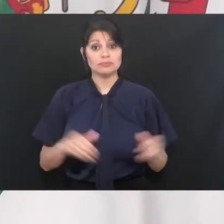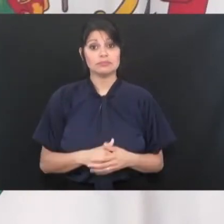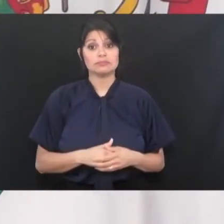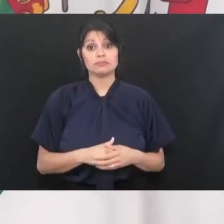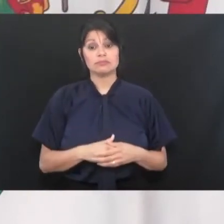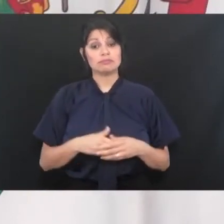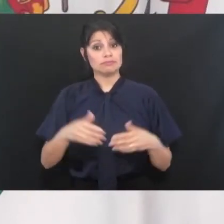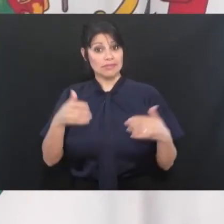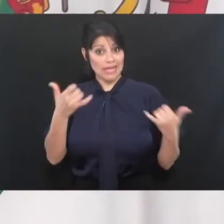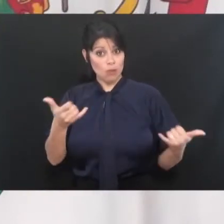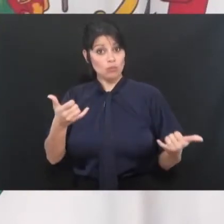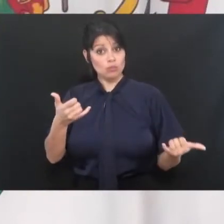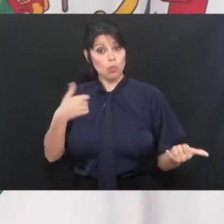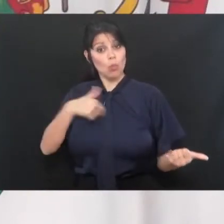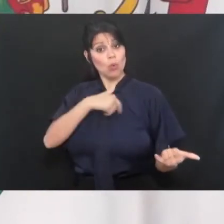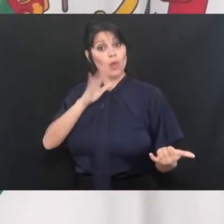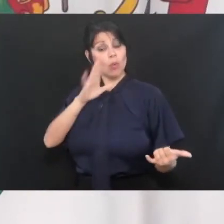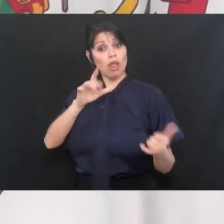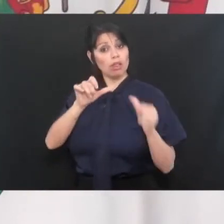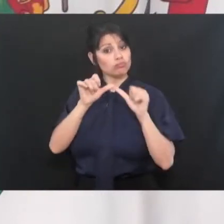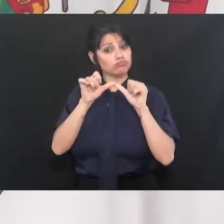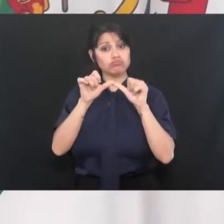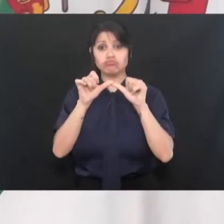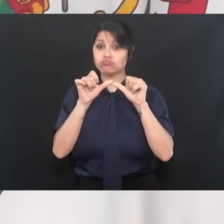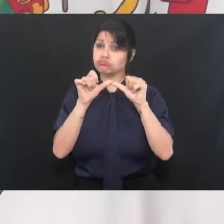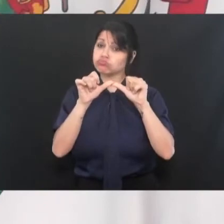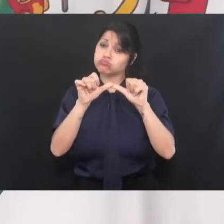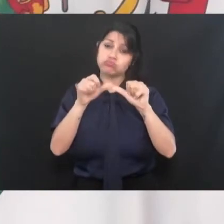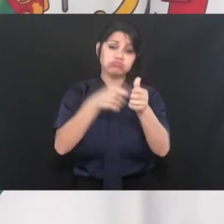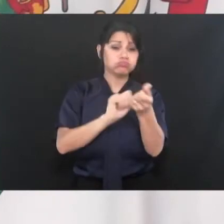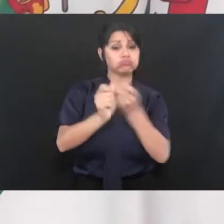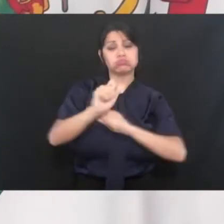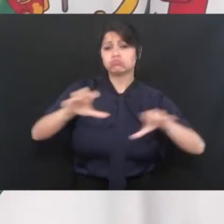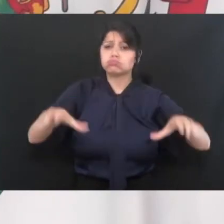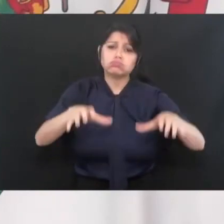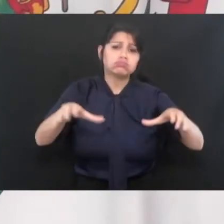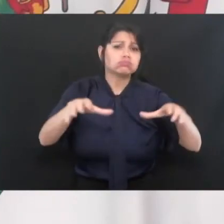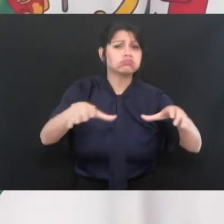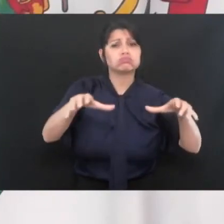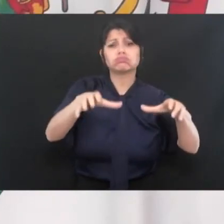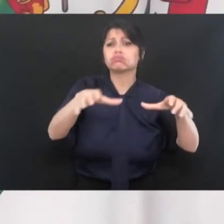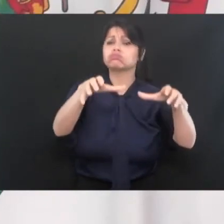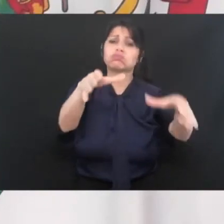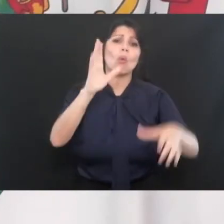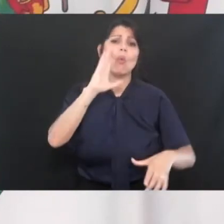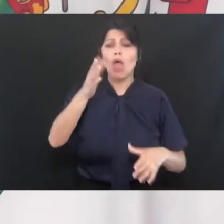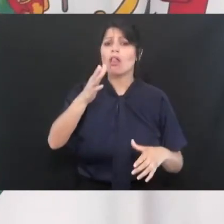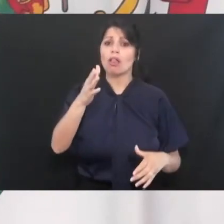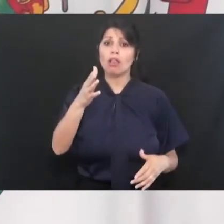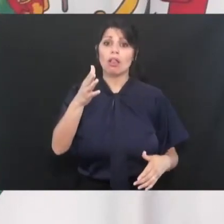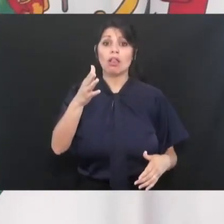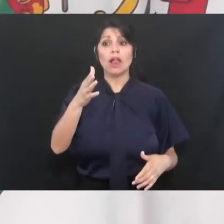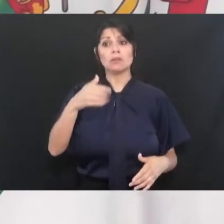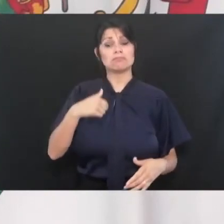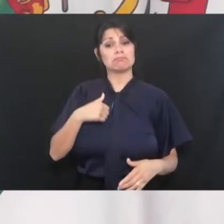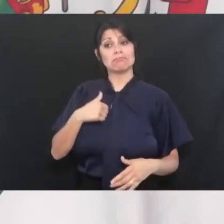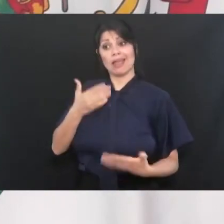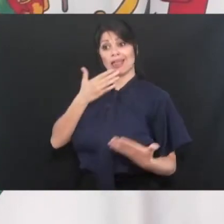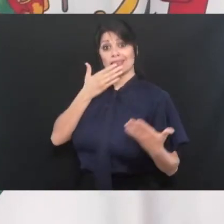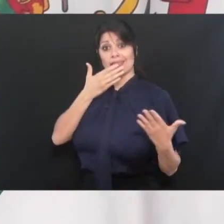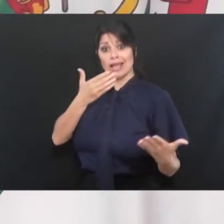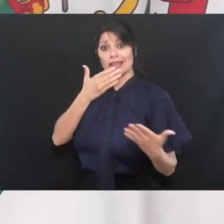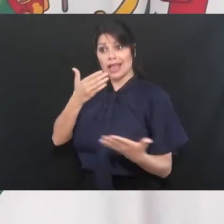that we're going to continue the course, and we're going to all keep working. We're going to keep pulling the rope. I thank the broadcasters again and